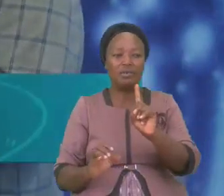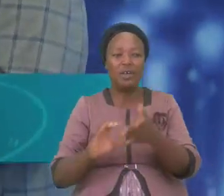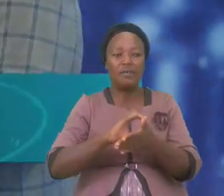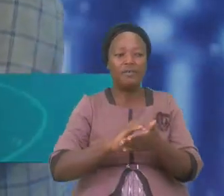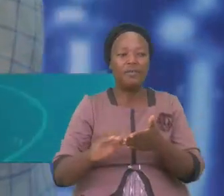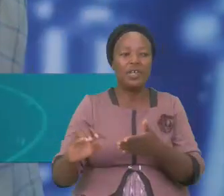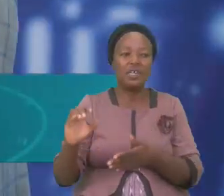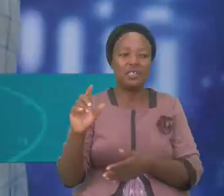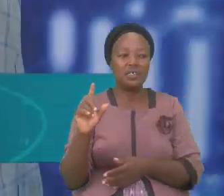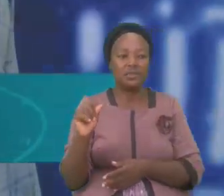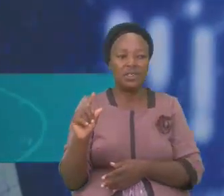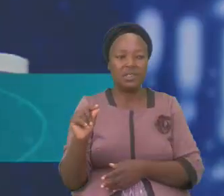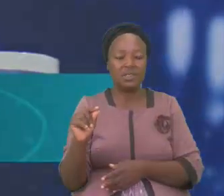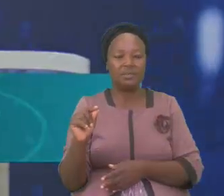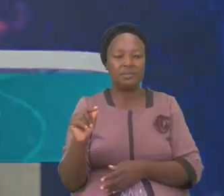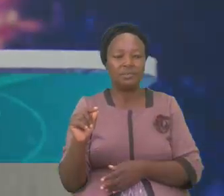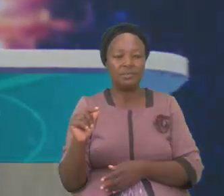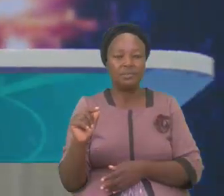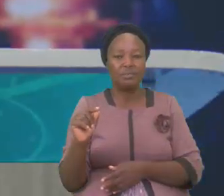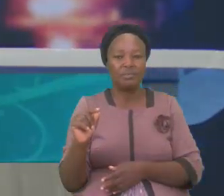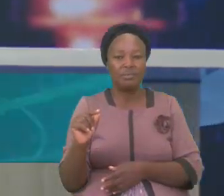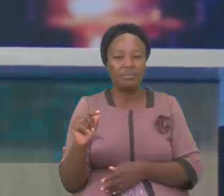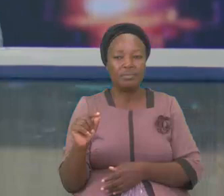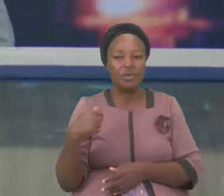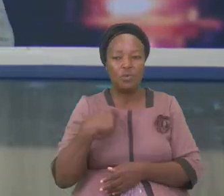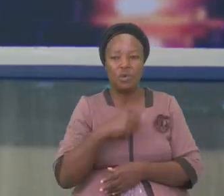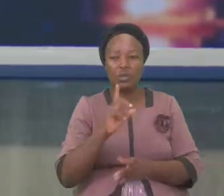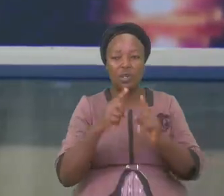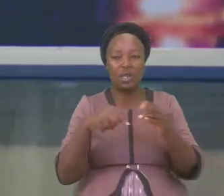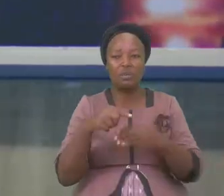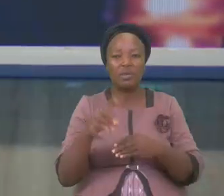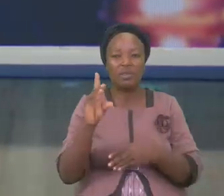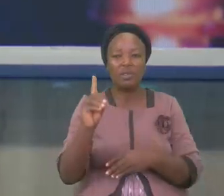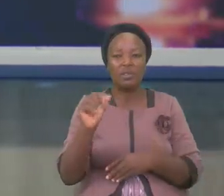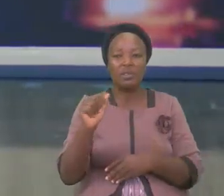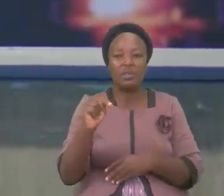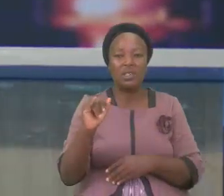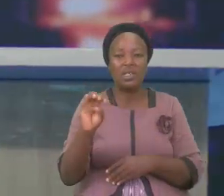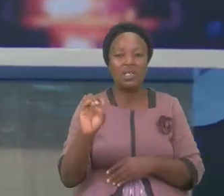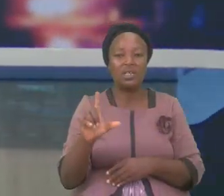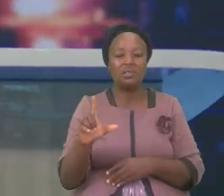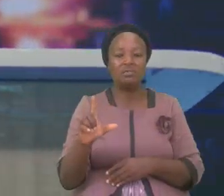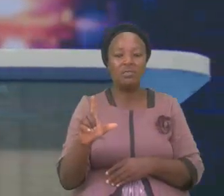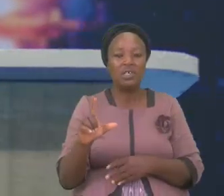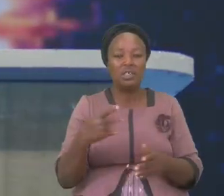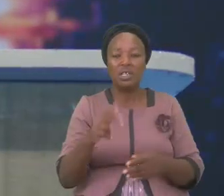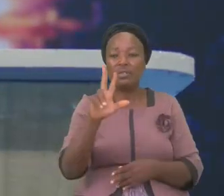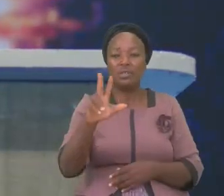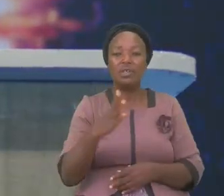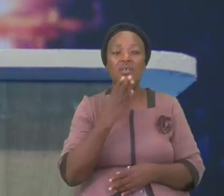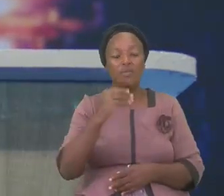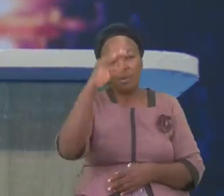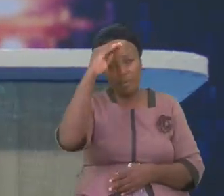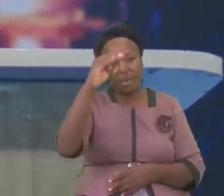about Daniel, about Shadrach, Meshach, and Abednego. And then what we have in their